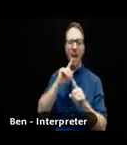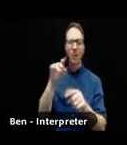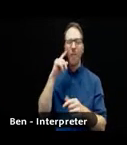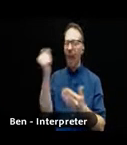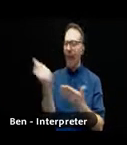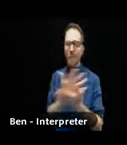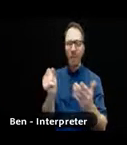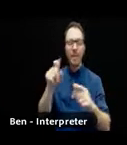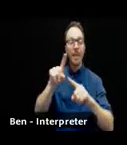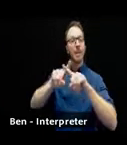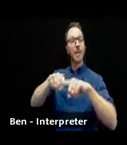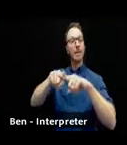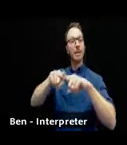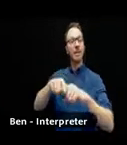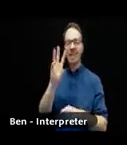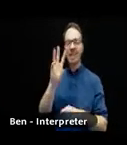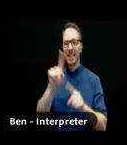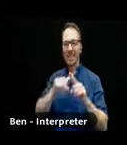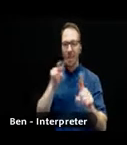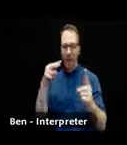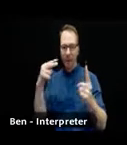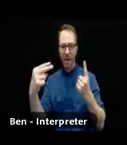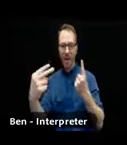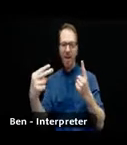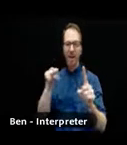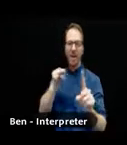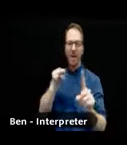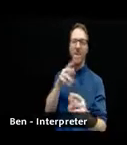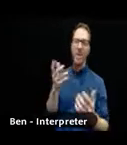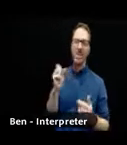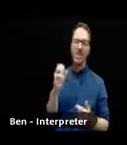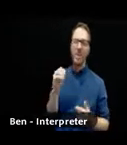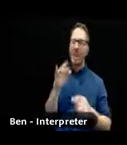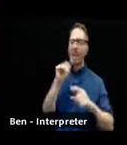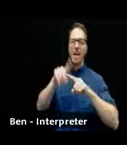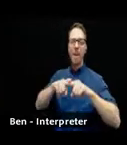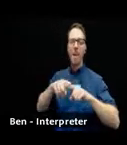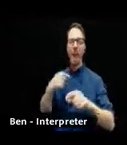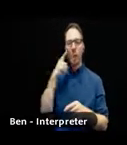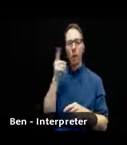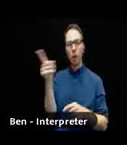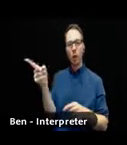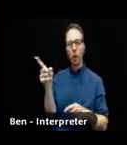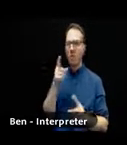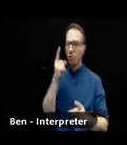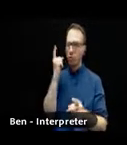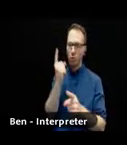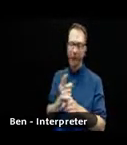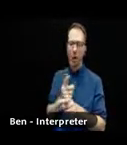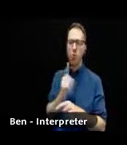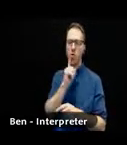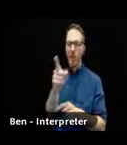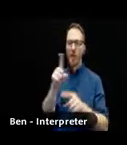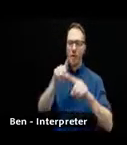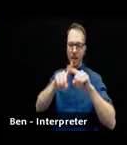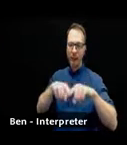gives 6 different ways in which this could play itself out. And I think she's spot on. You know, it really depends.